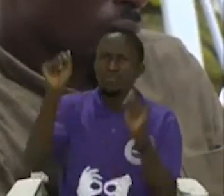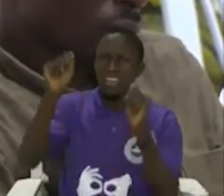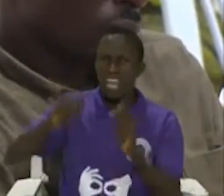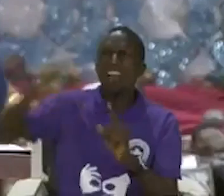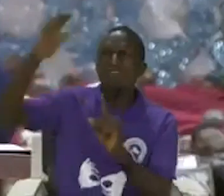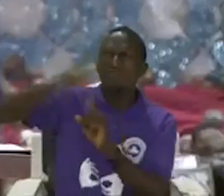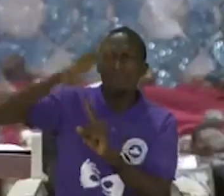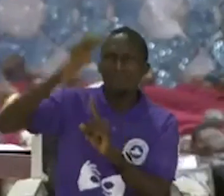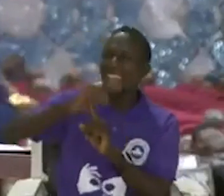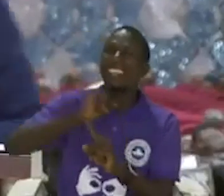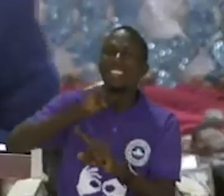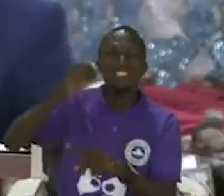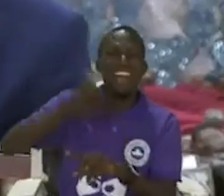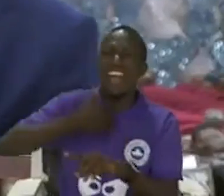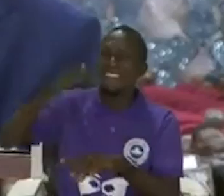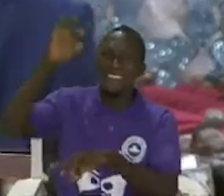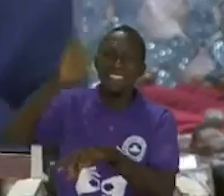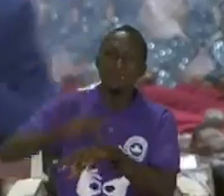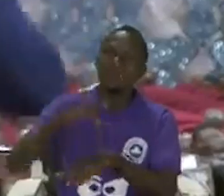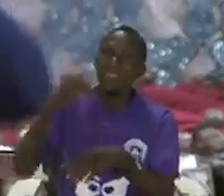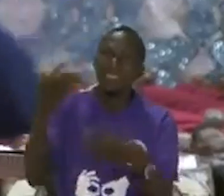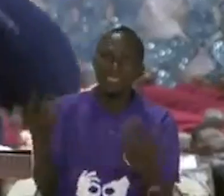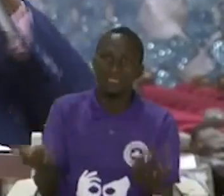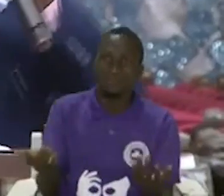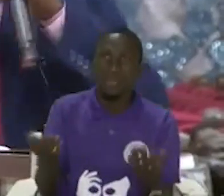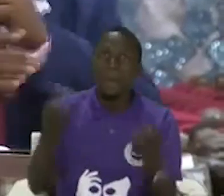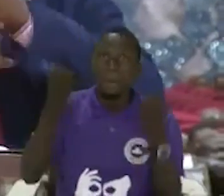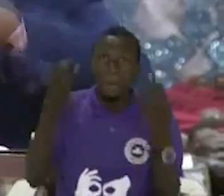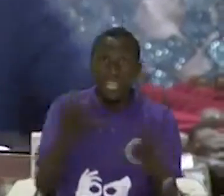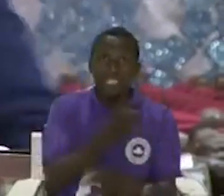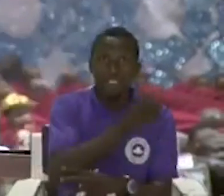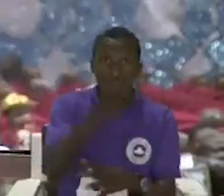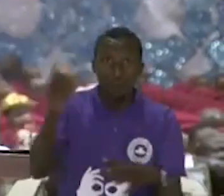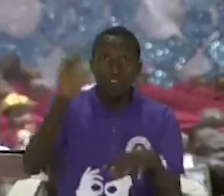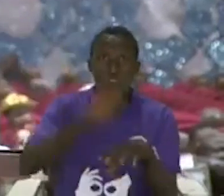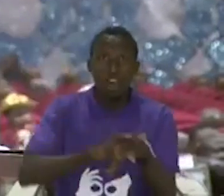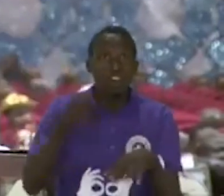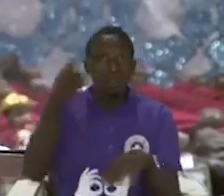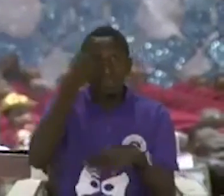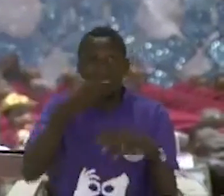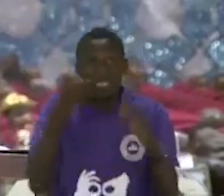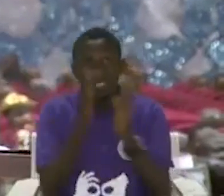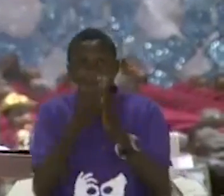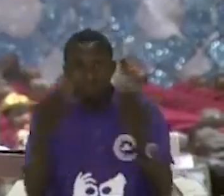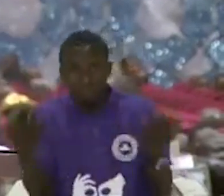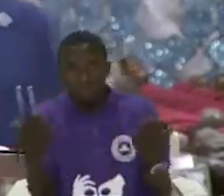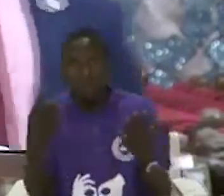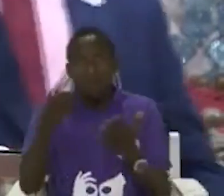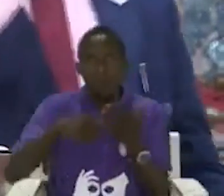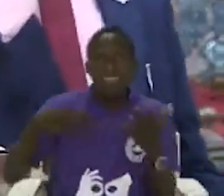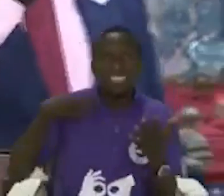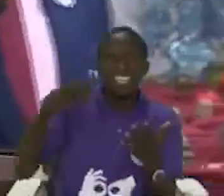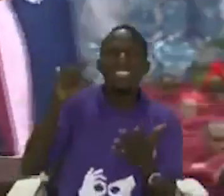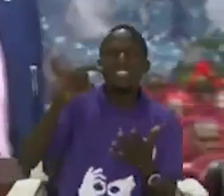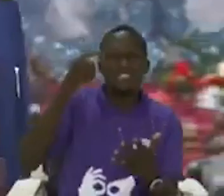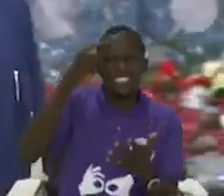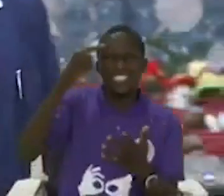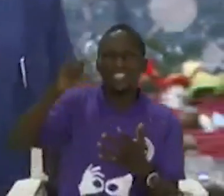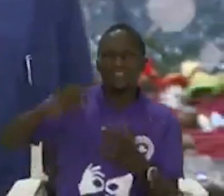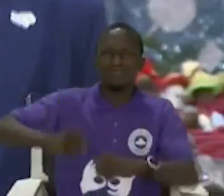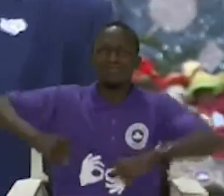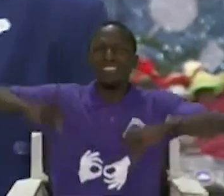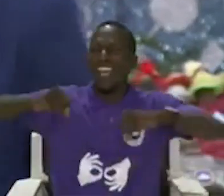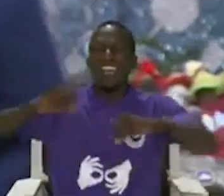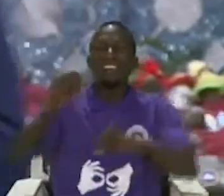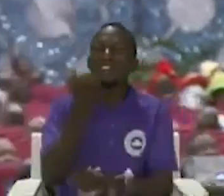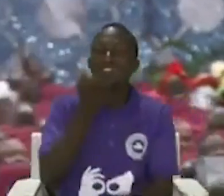not have impact. Many of you are on social media because you have few people following you. You think you are a significant person. You are